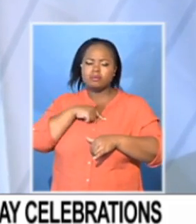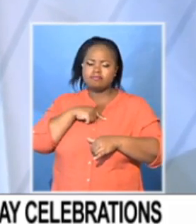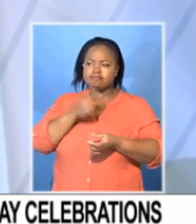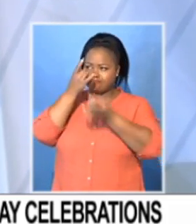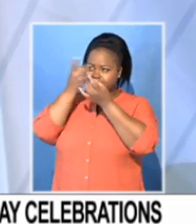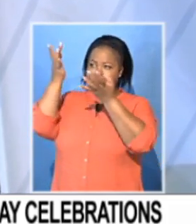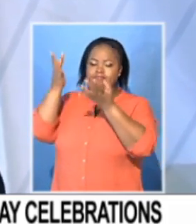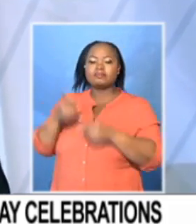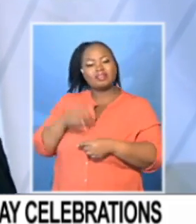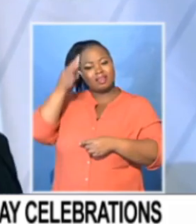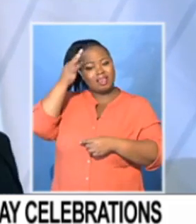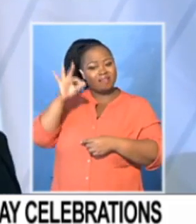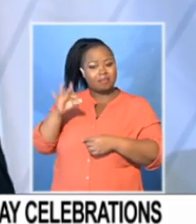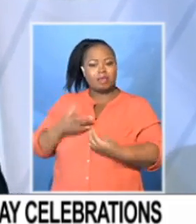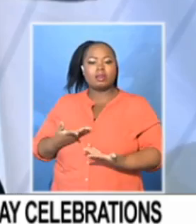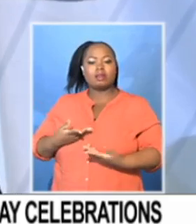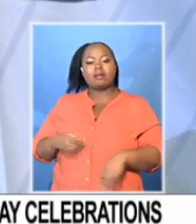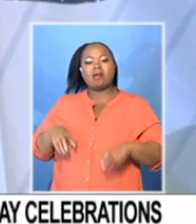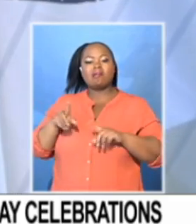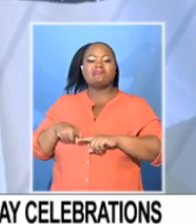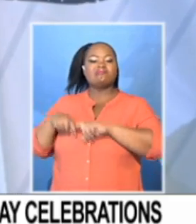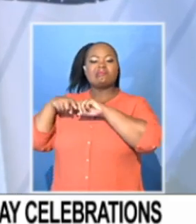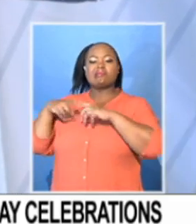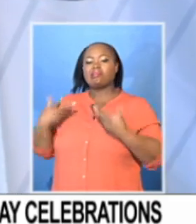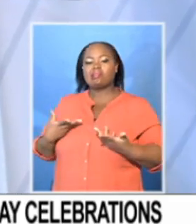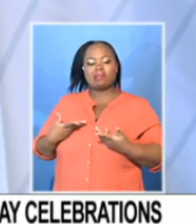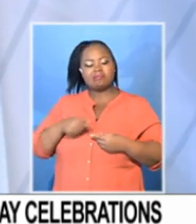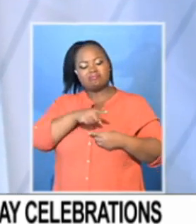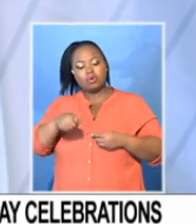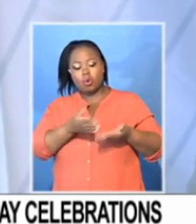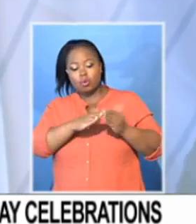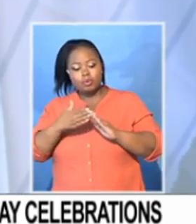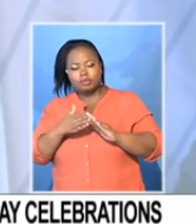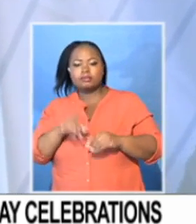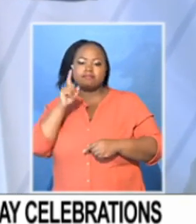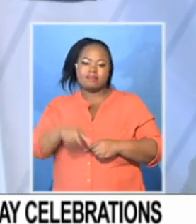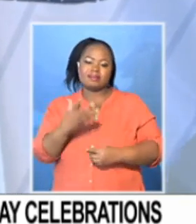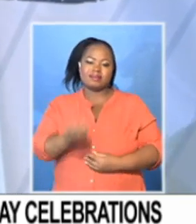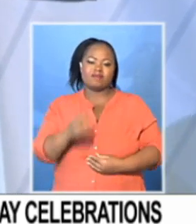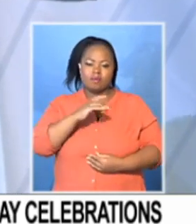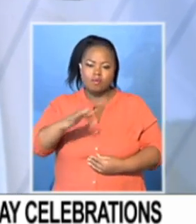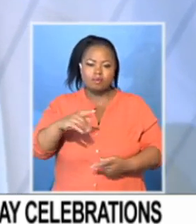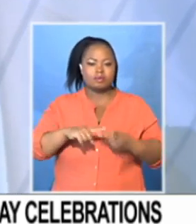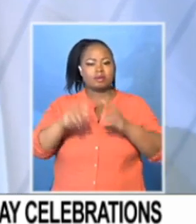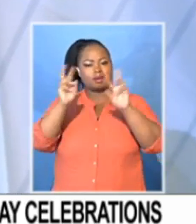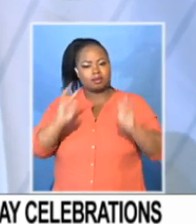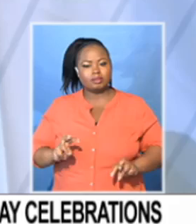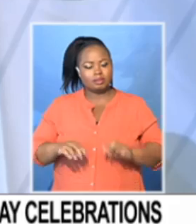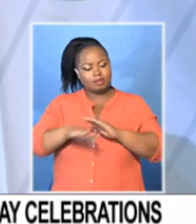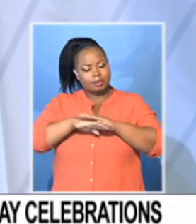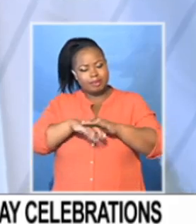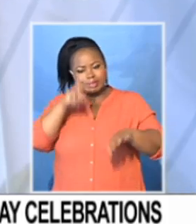until all communities have water, electricity, and other basic